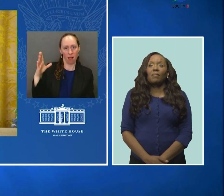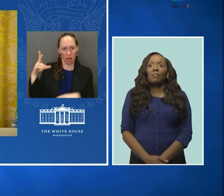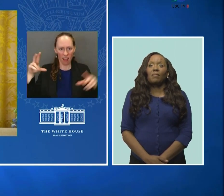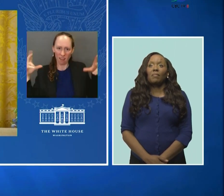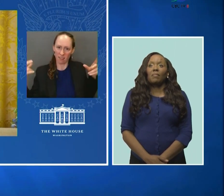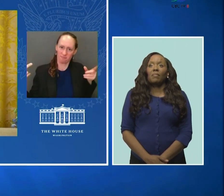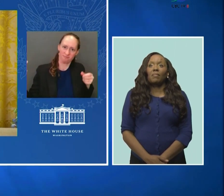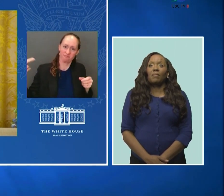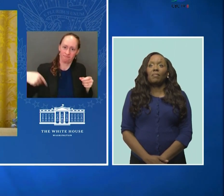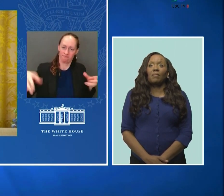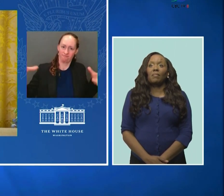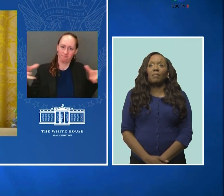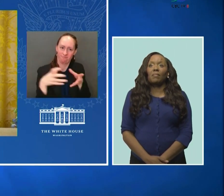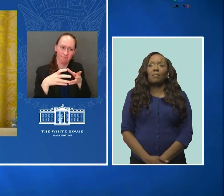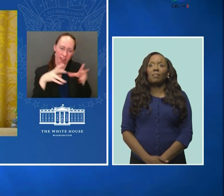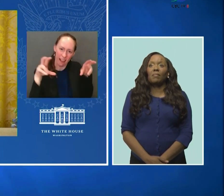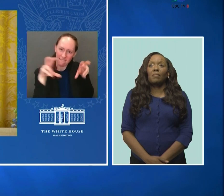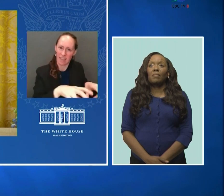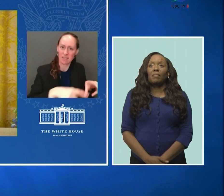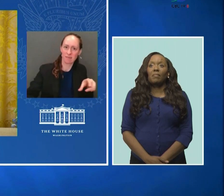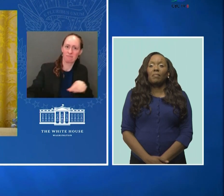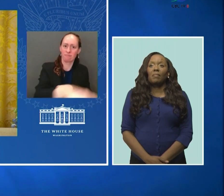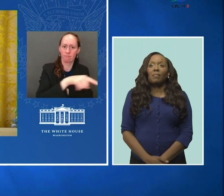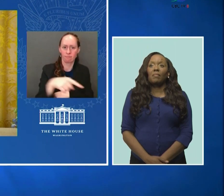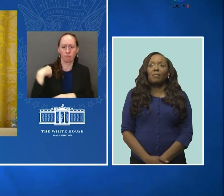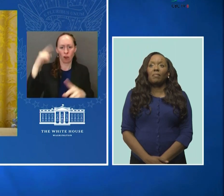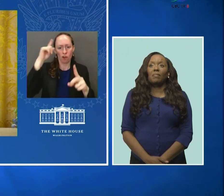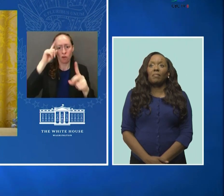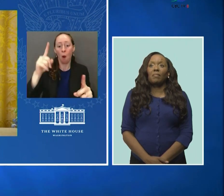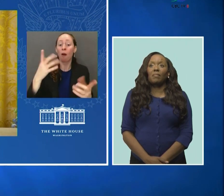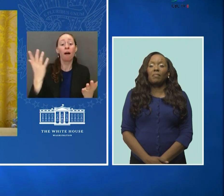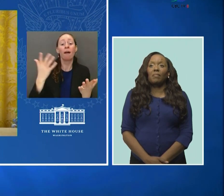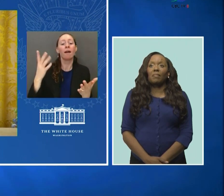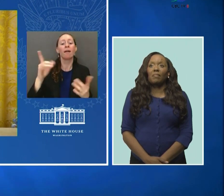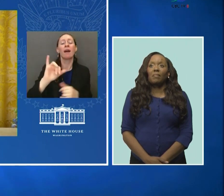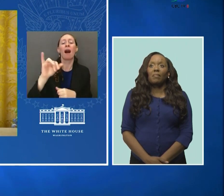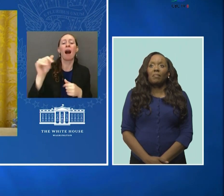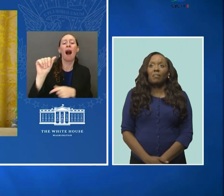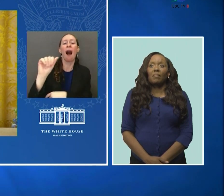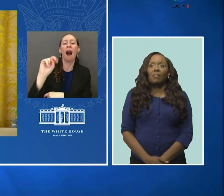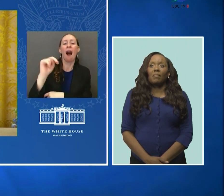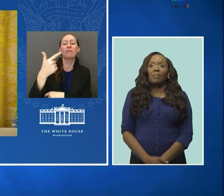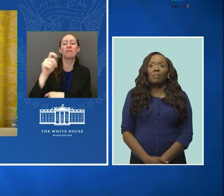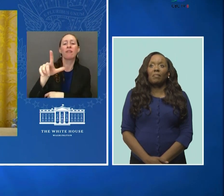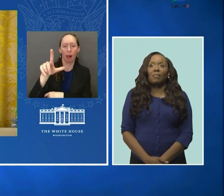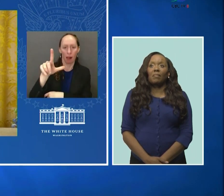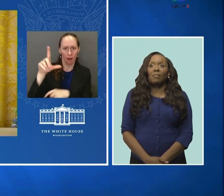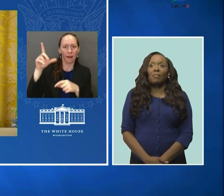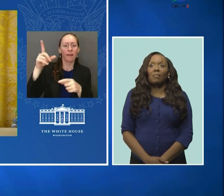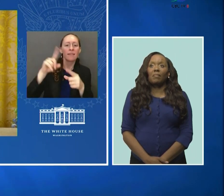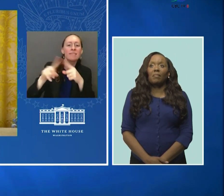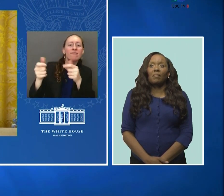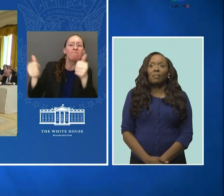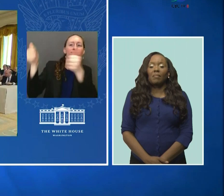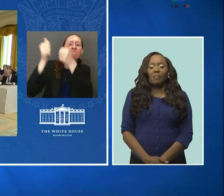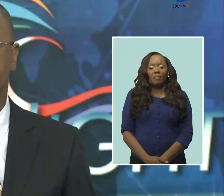angel investor network, individuals who mobilize venture capital from around the world to support the